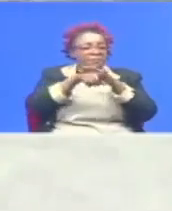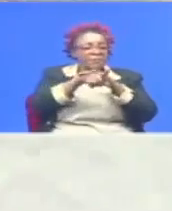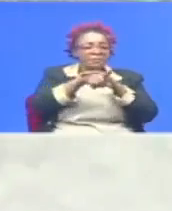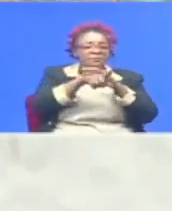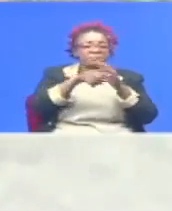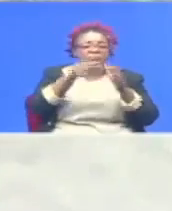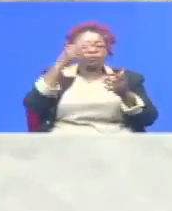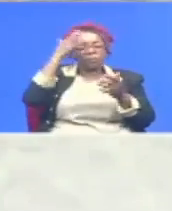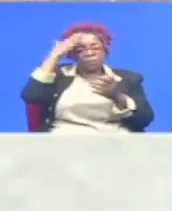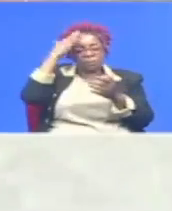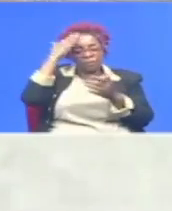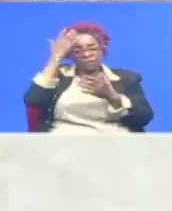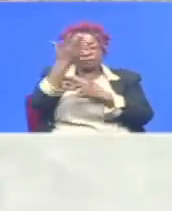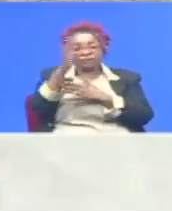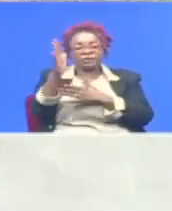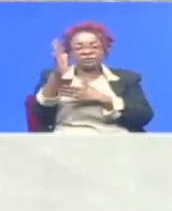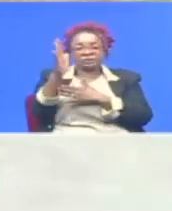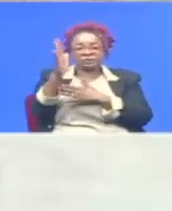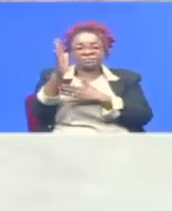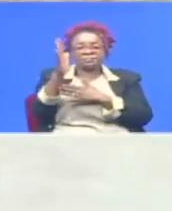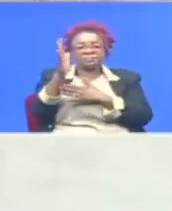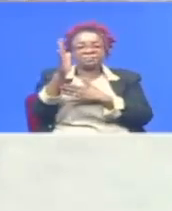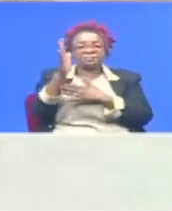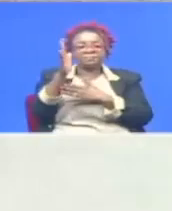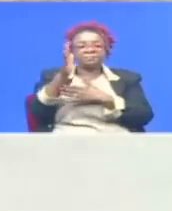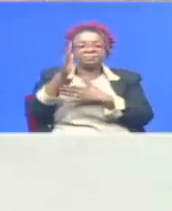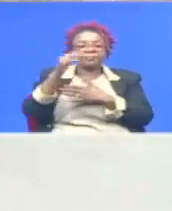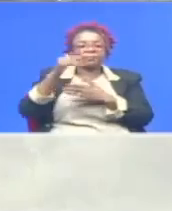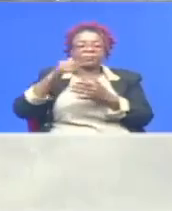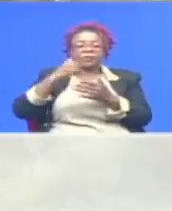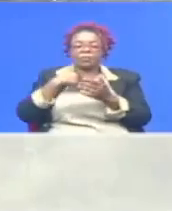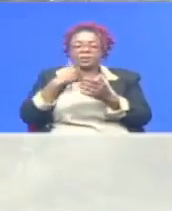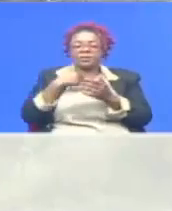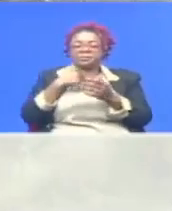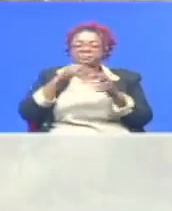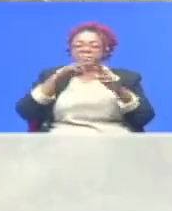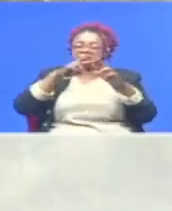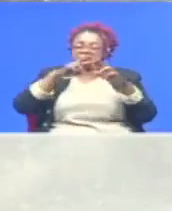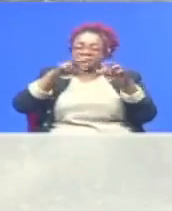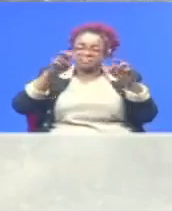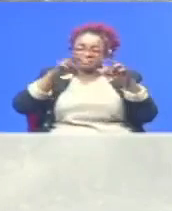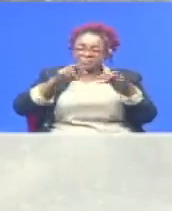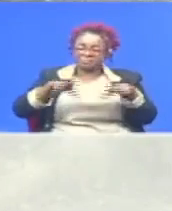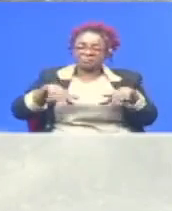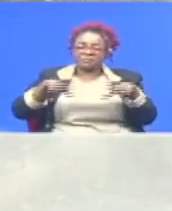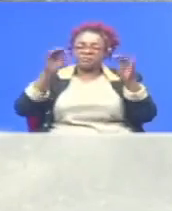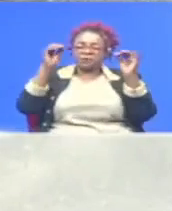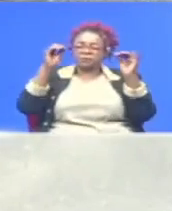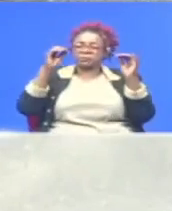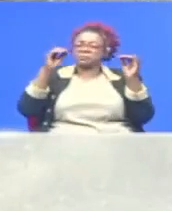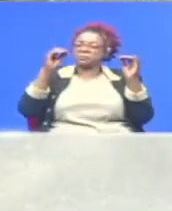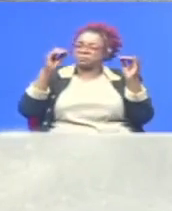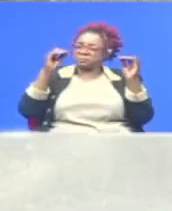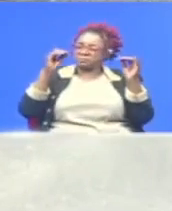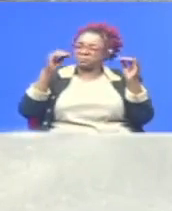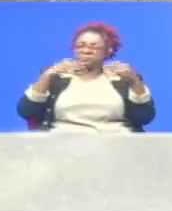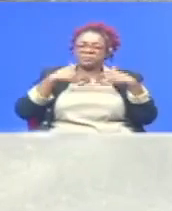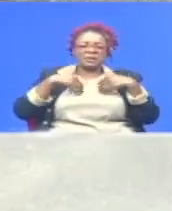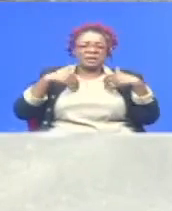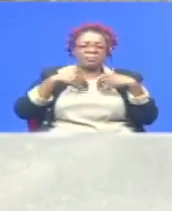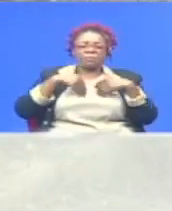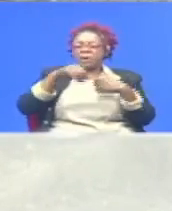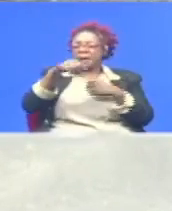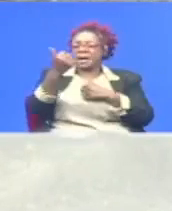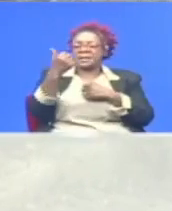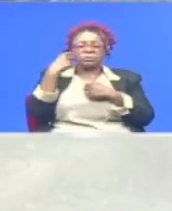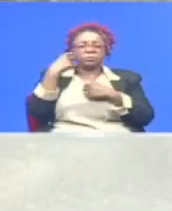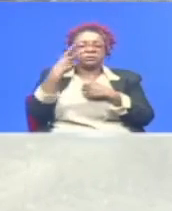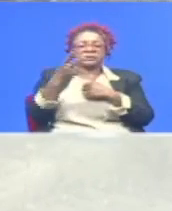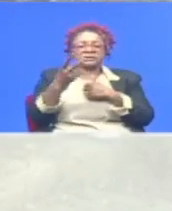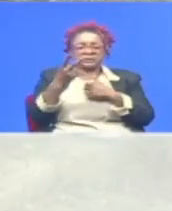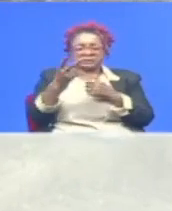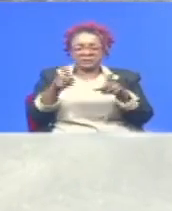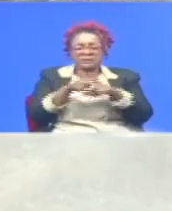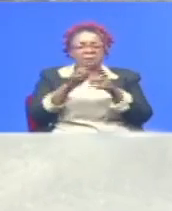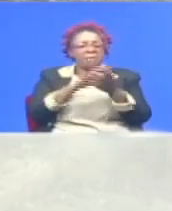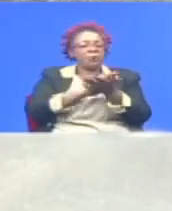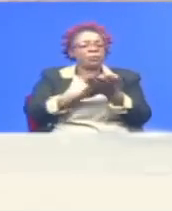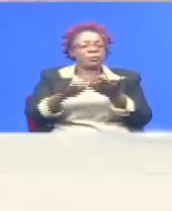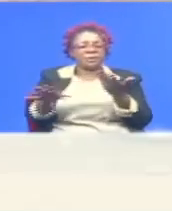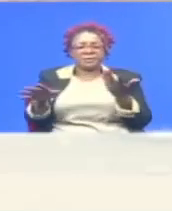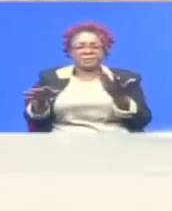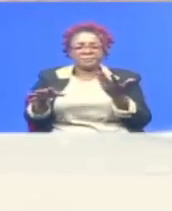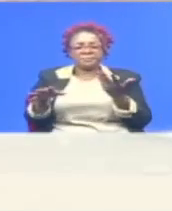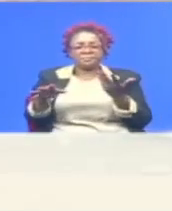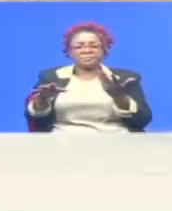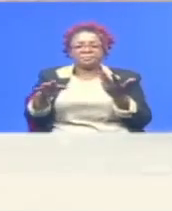na forest department. Tukaenda, tukaona ala. Hata hii wanyama wengine tulikuwa tunaona hapa naye hakuna, inaanza